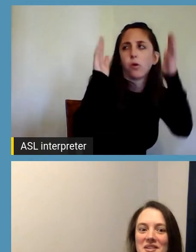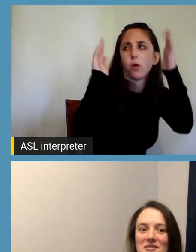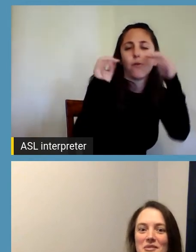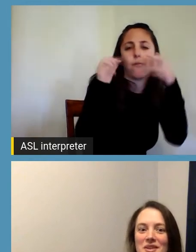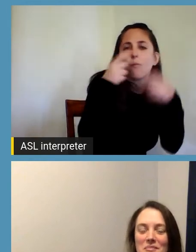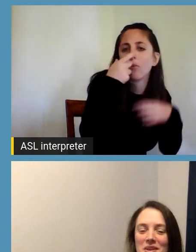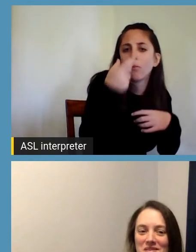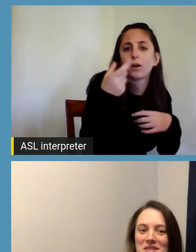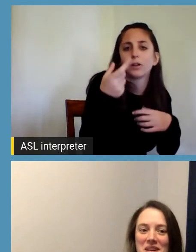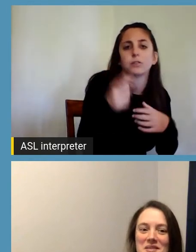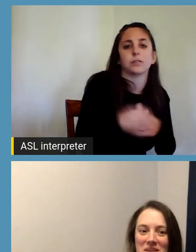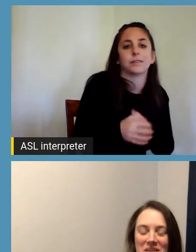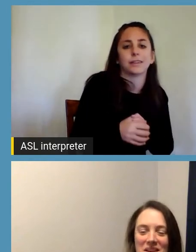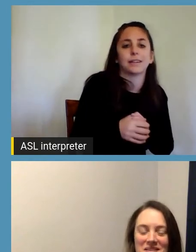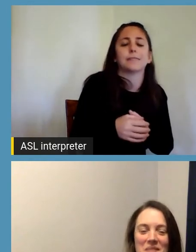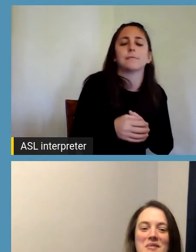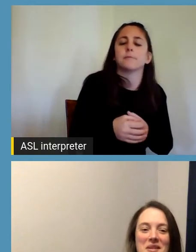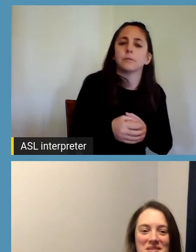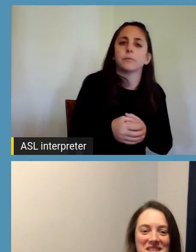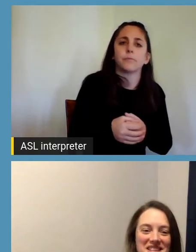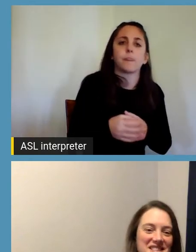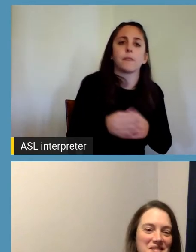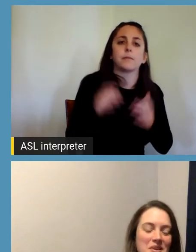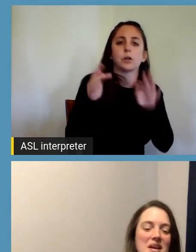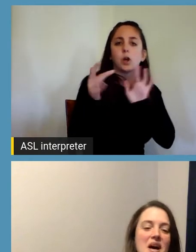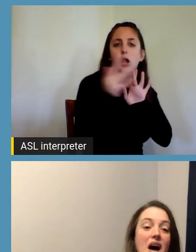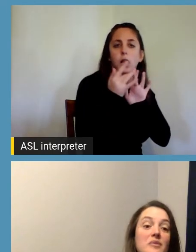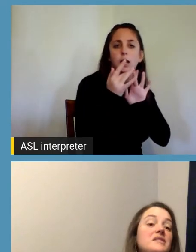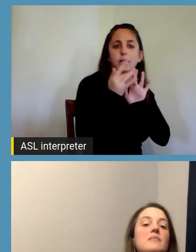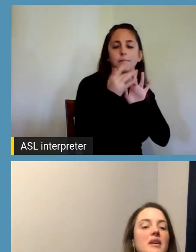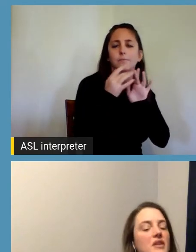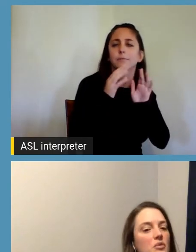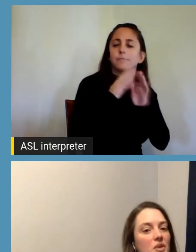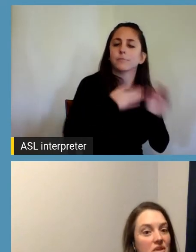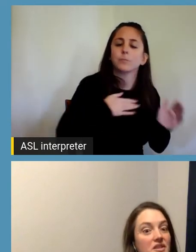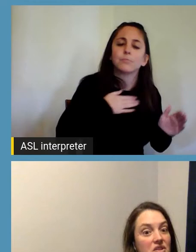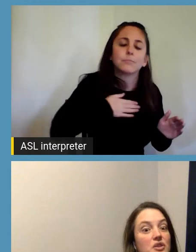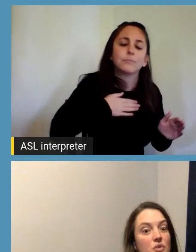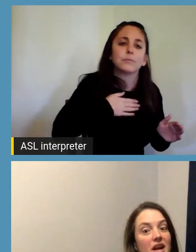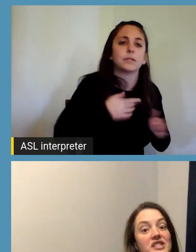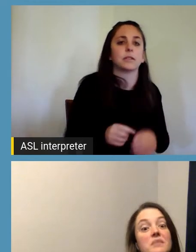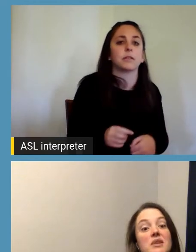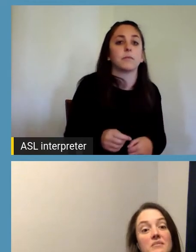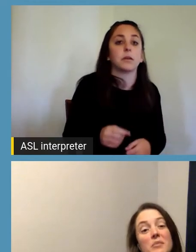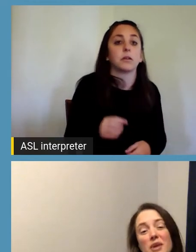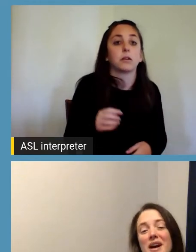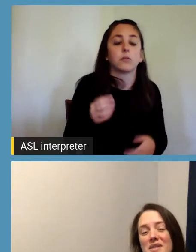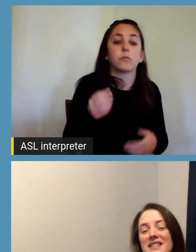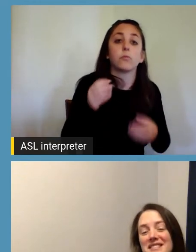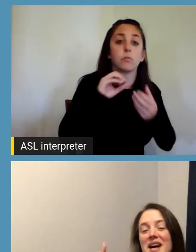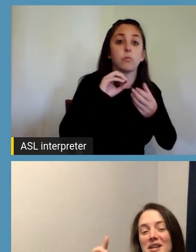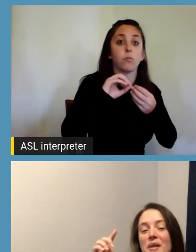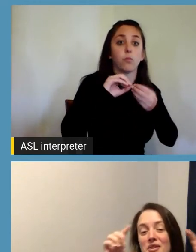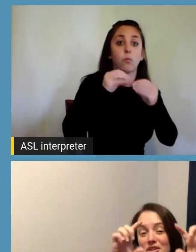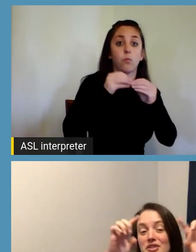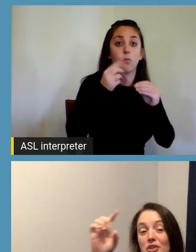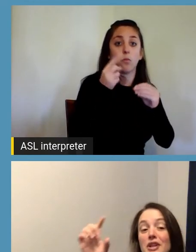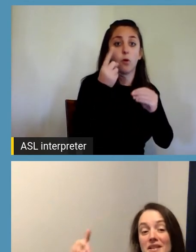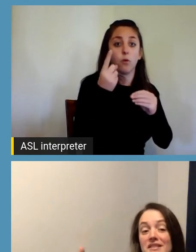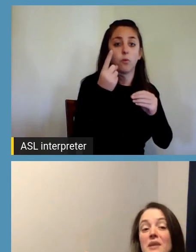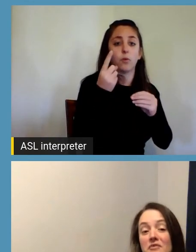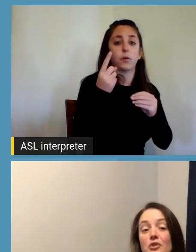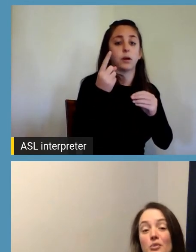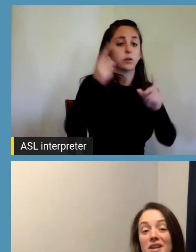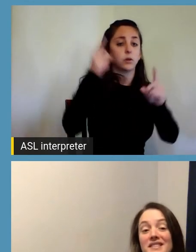very excited if you would, and please reach out to me and tell me about your successes. But I would say my number one thing to do would actually be, remember how I had that slide about the